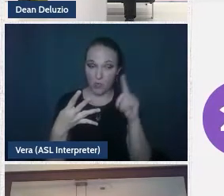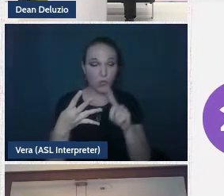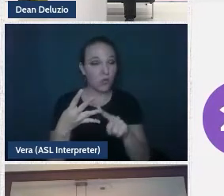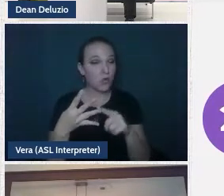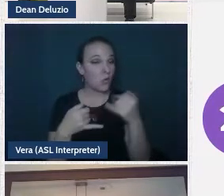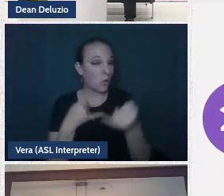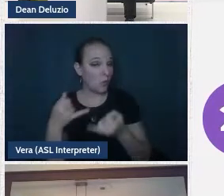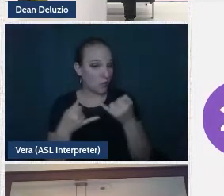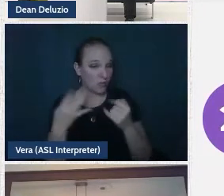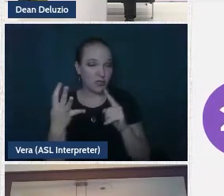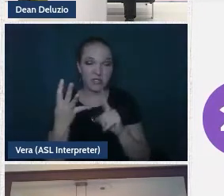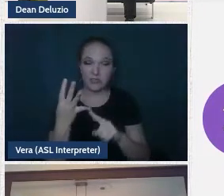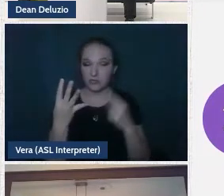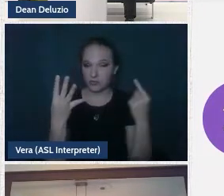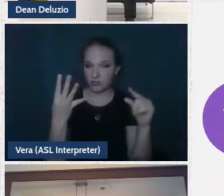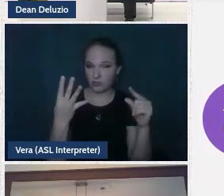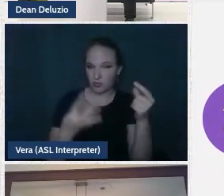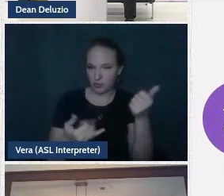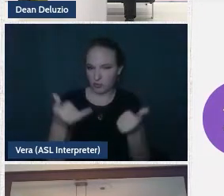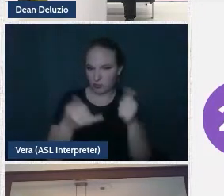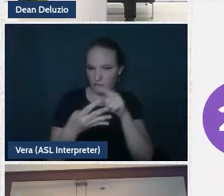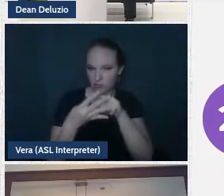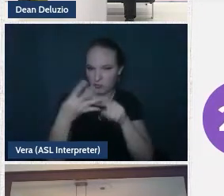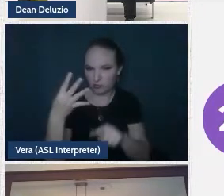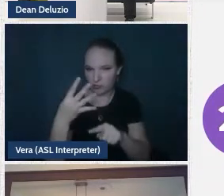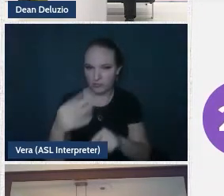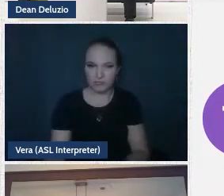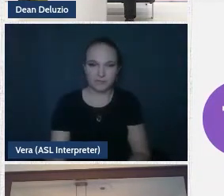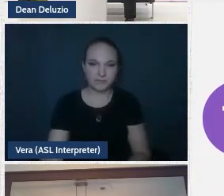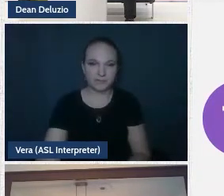Hall, or Caruthers Hall?